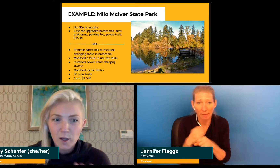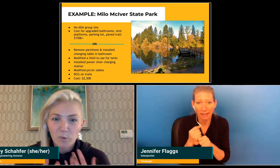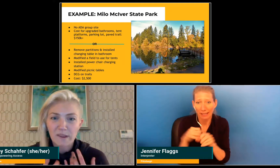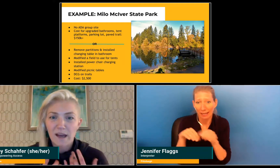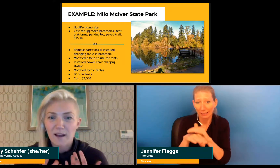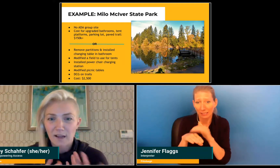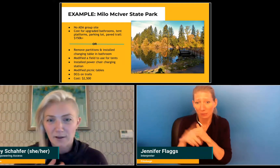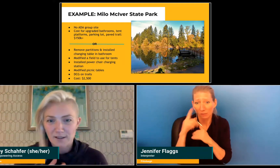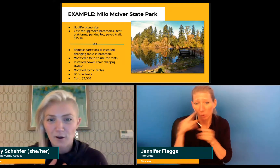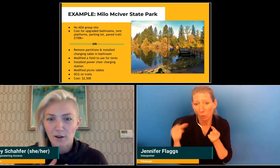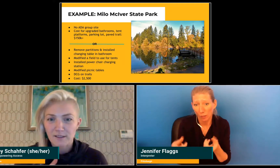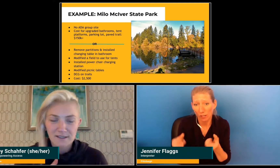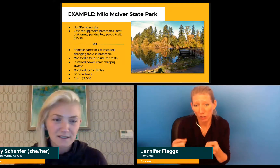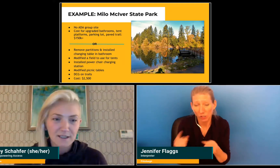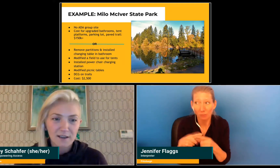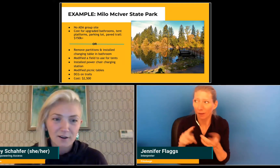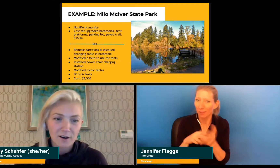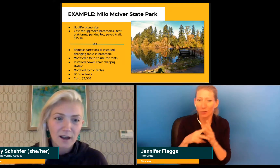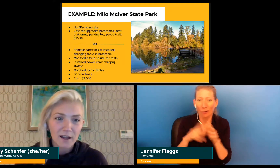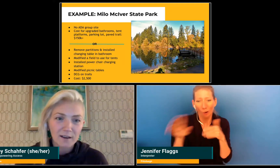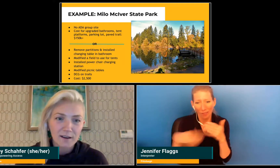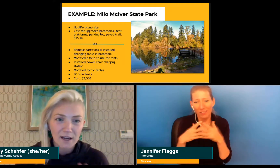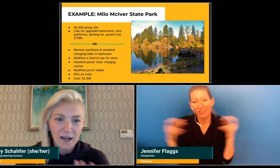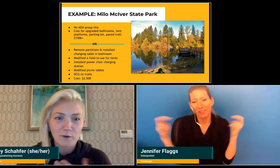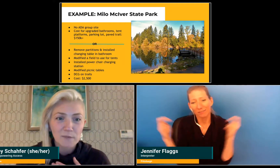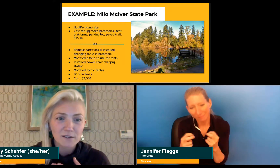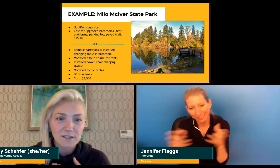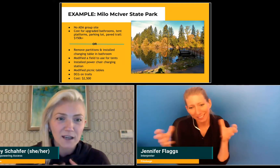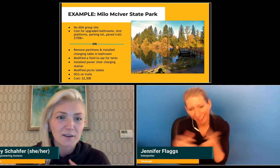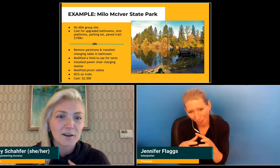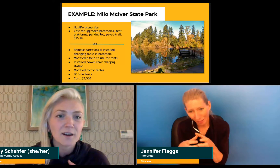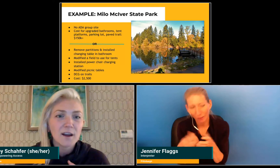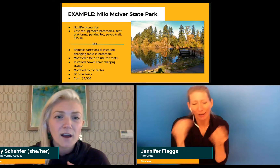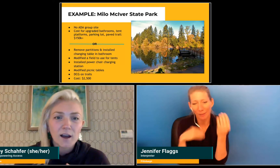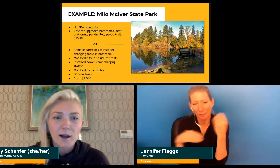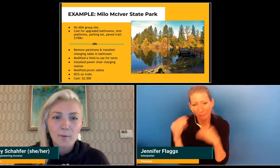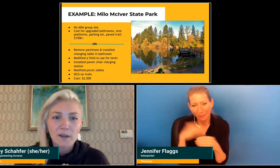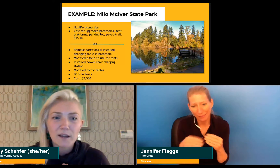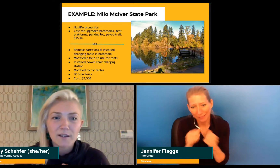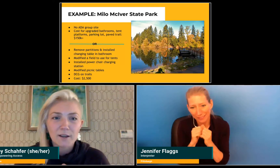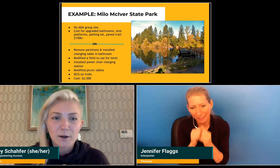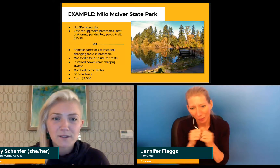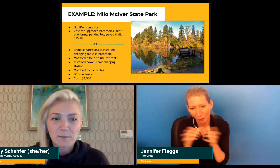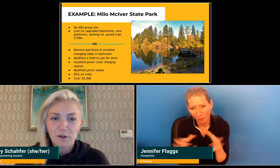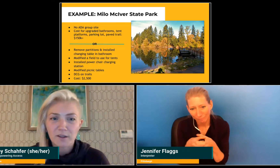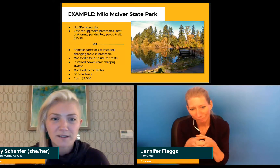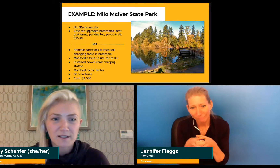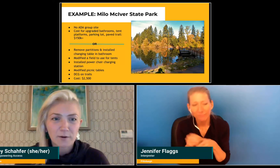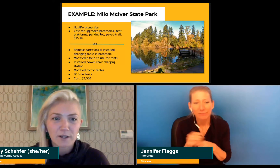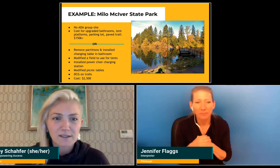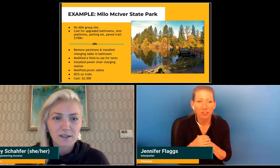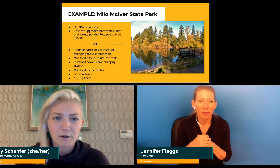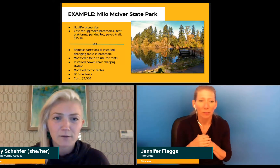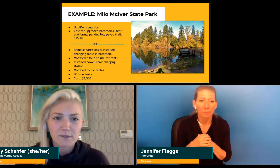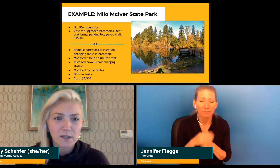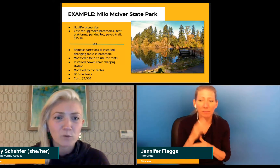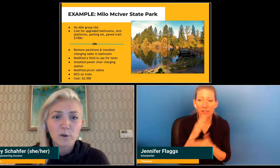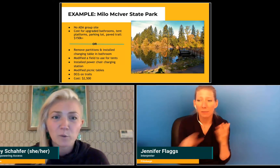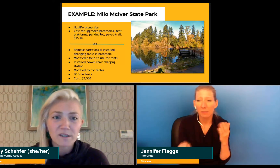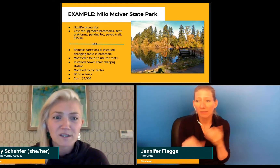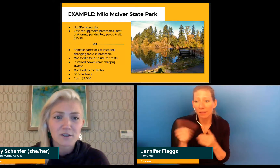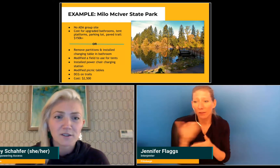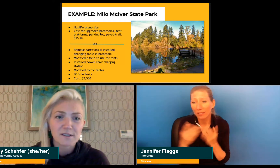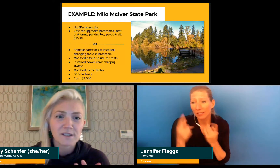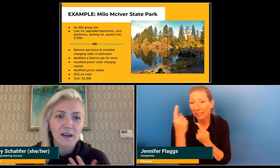accessible. But that allowed us all to sit together and have a meal together. Some other things that they were considering was like